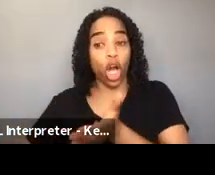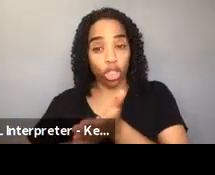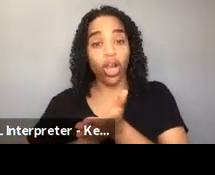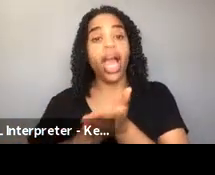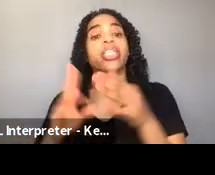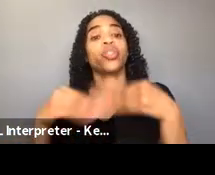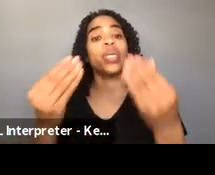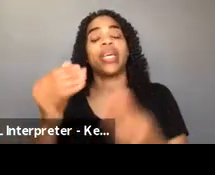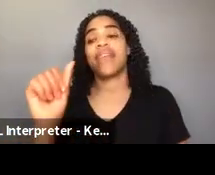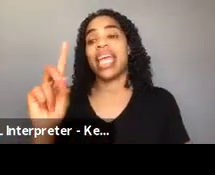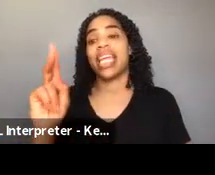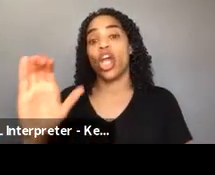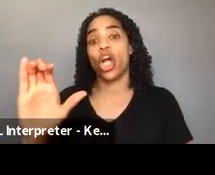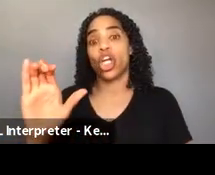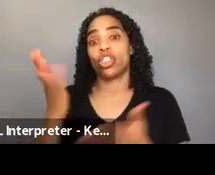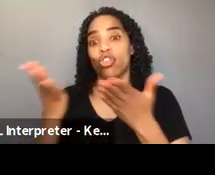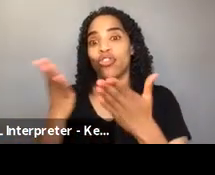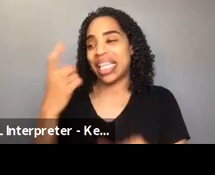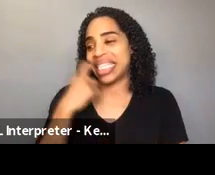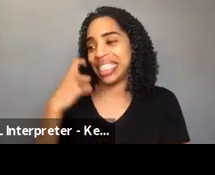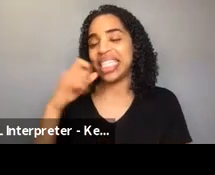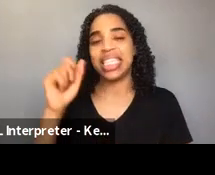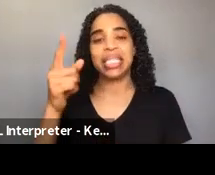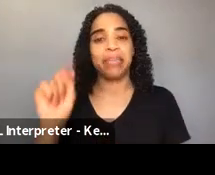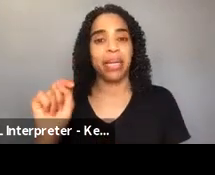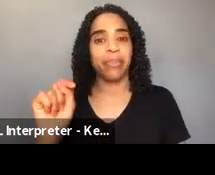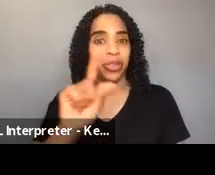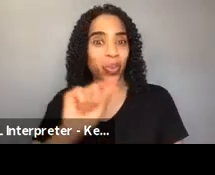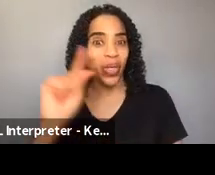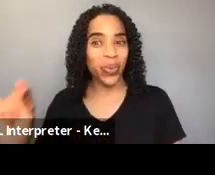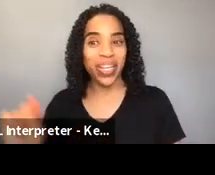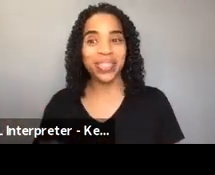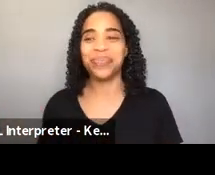ADRC services in September of 2020.